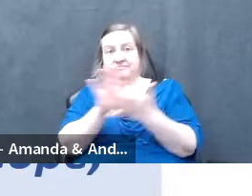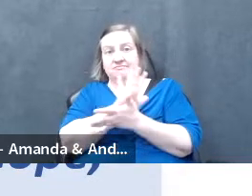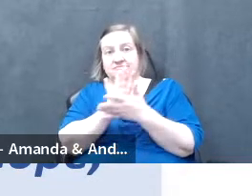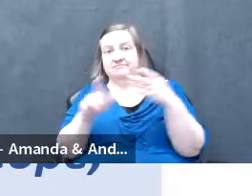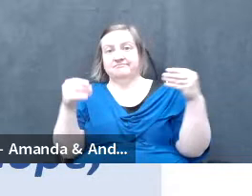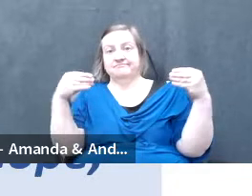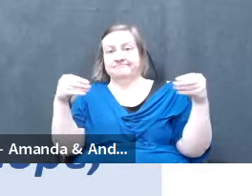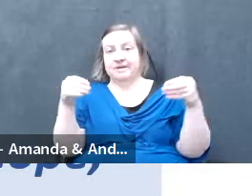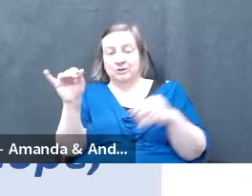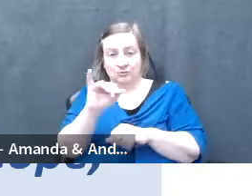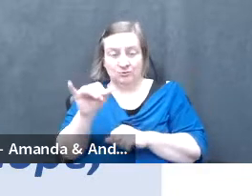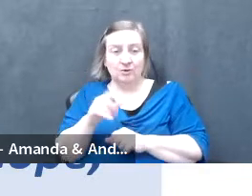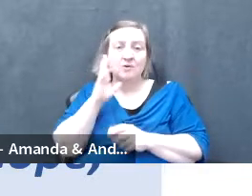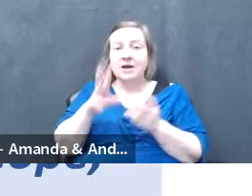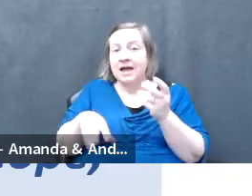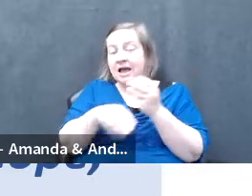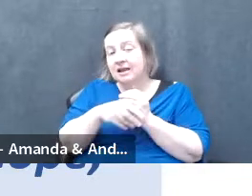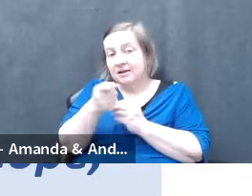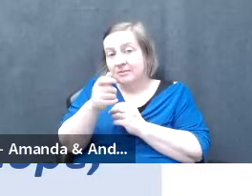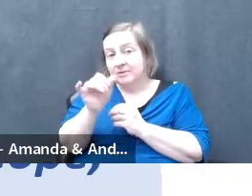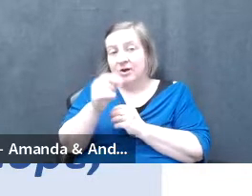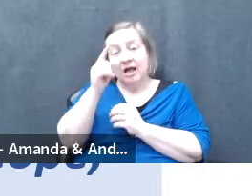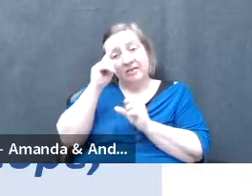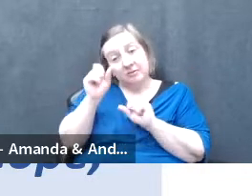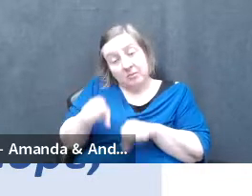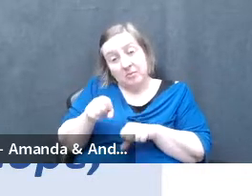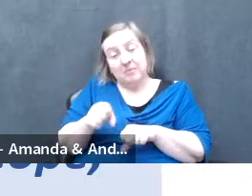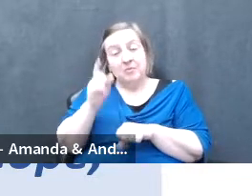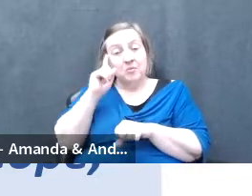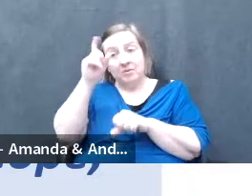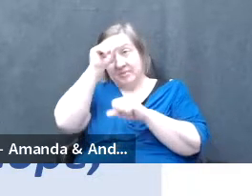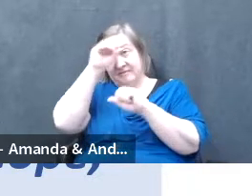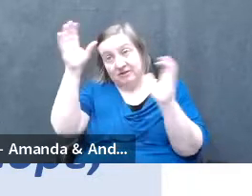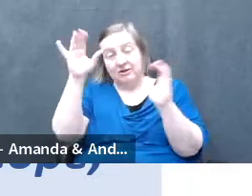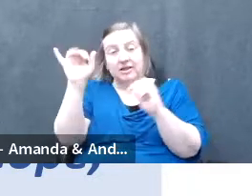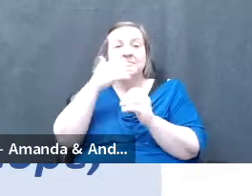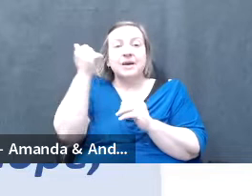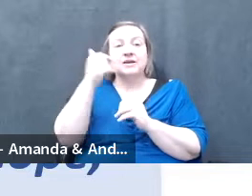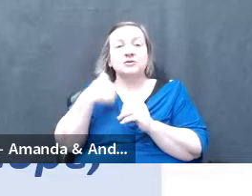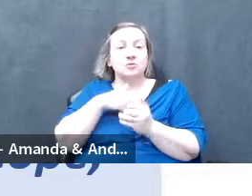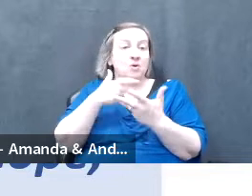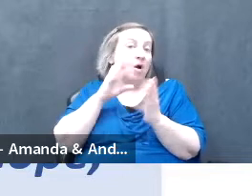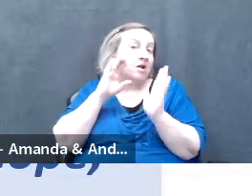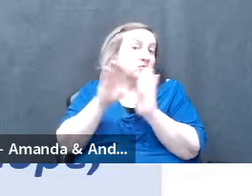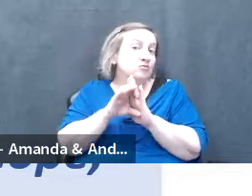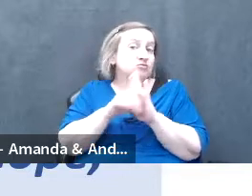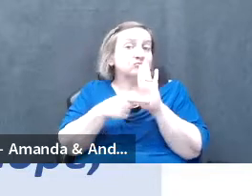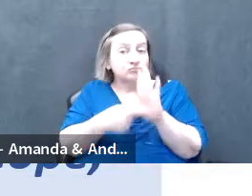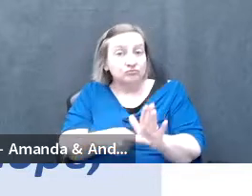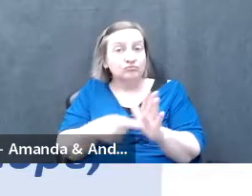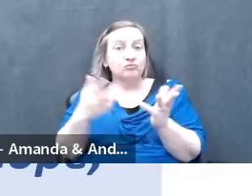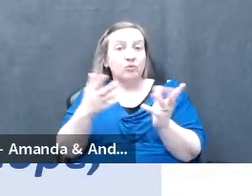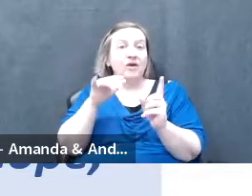I will add on a little bit too. I think there's potential for a vision, like a better, like, do we want to graphically represent